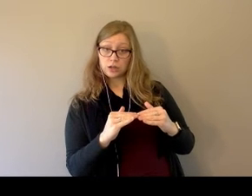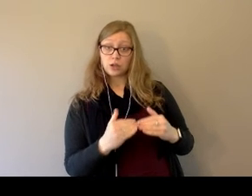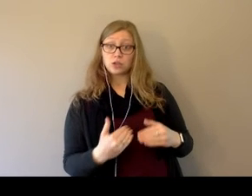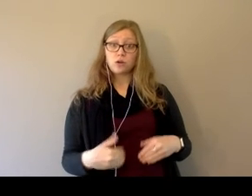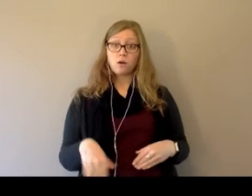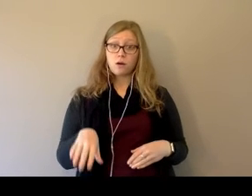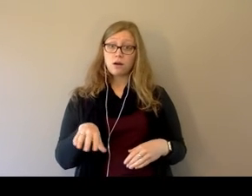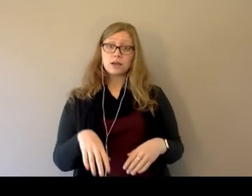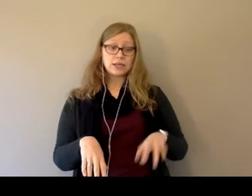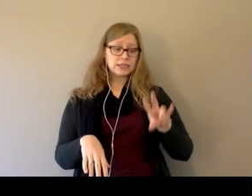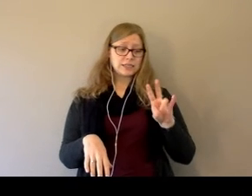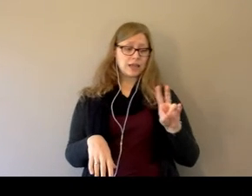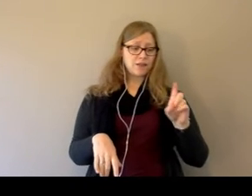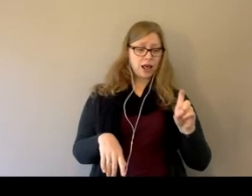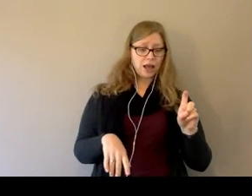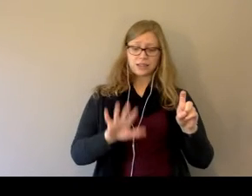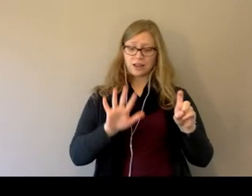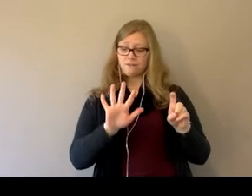16x